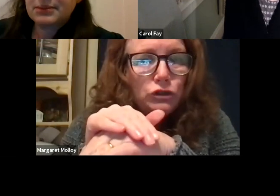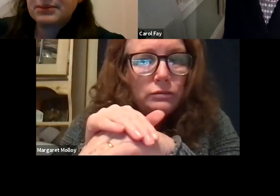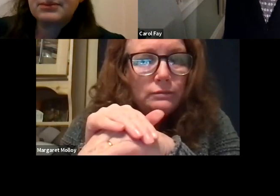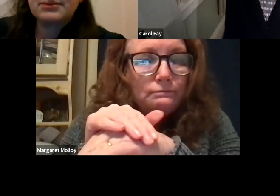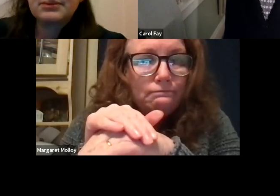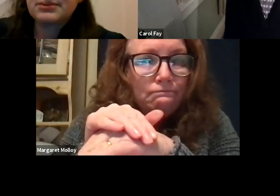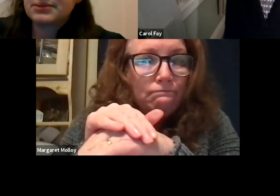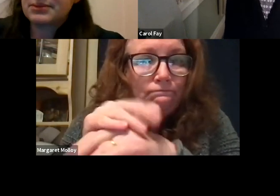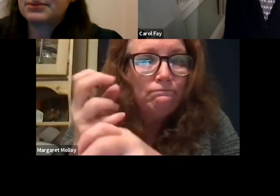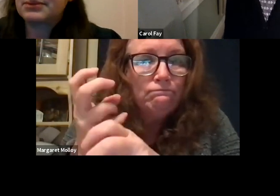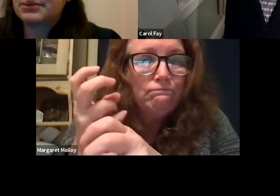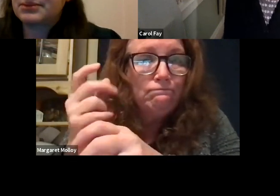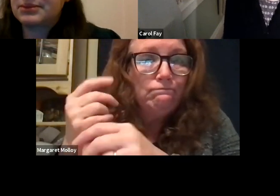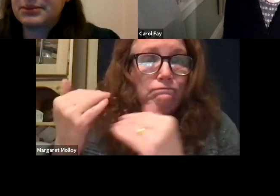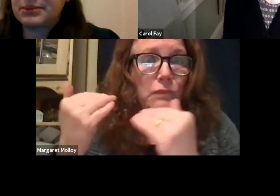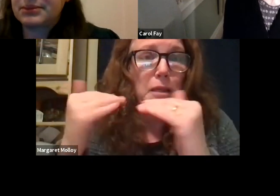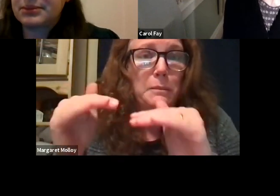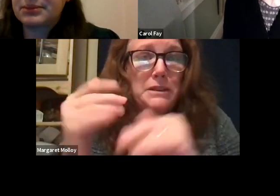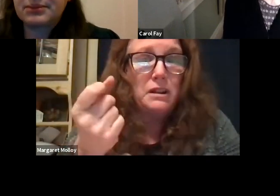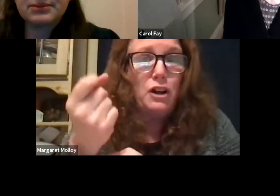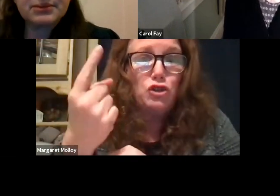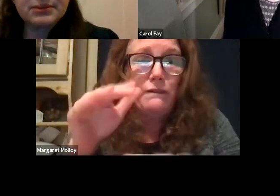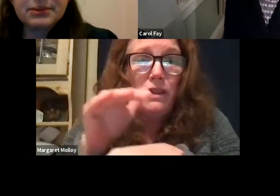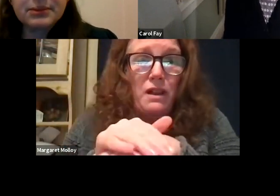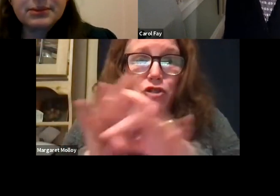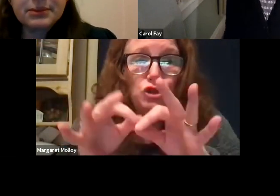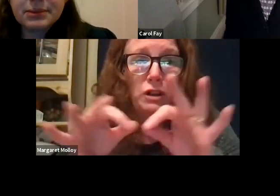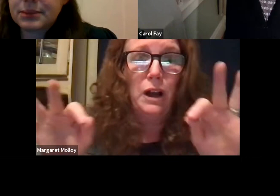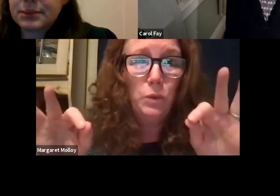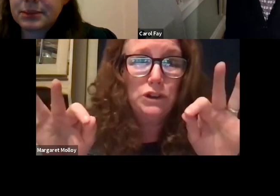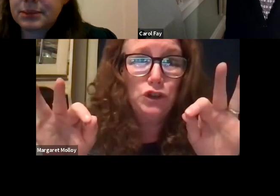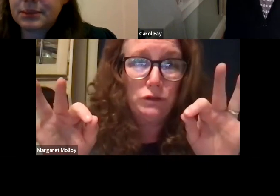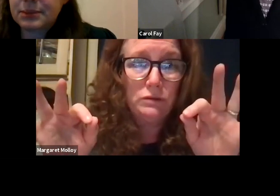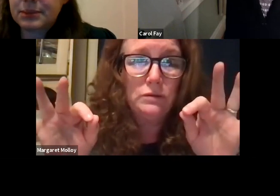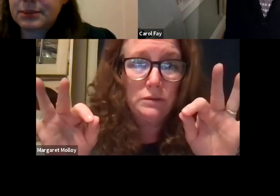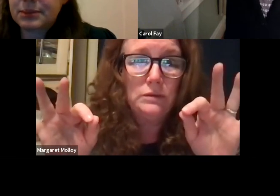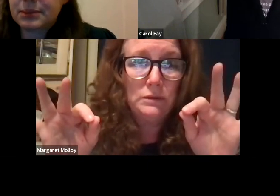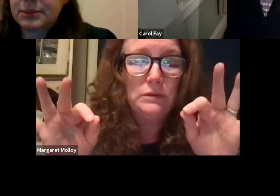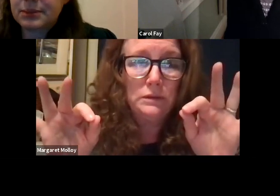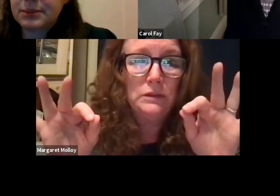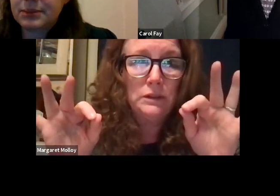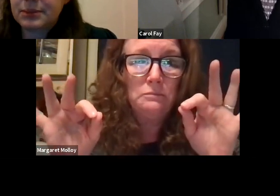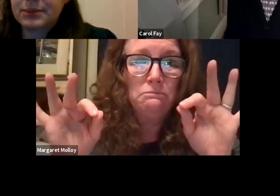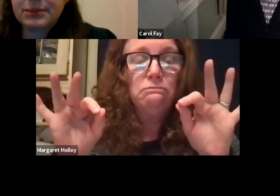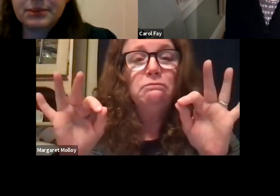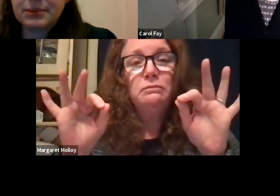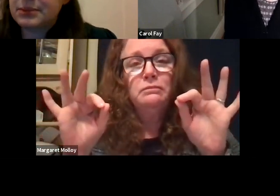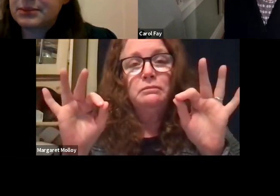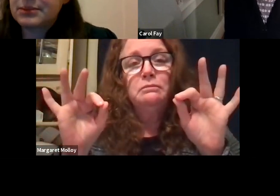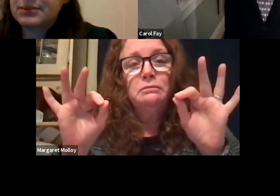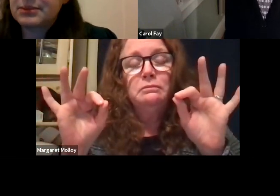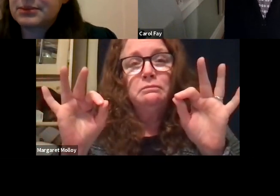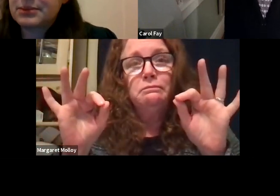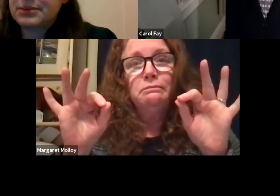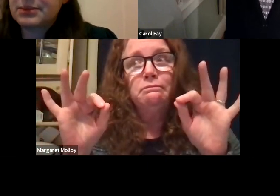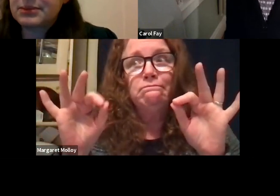online. And the level of English that's used is very hard to understand the English. This person has a limited